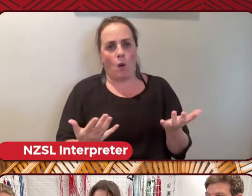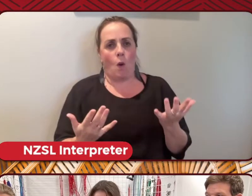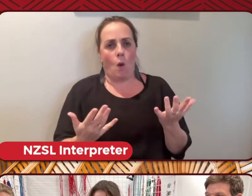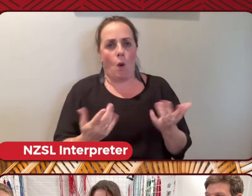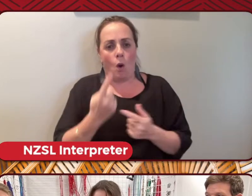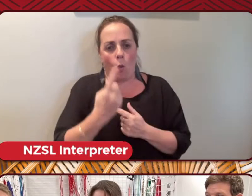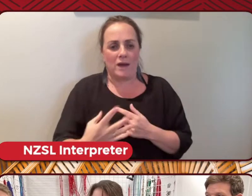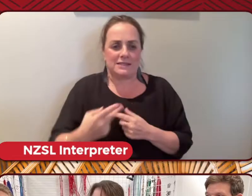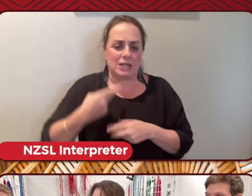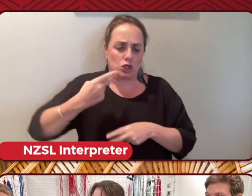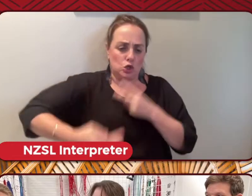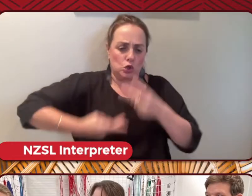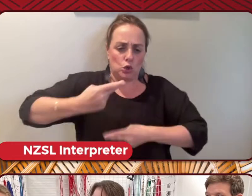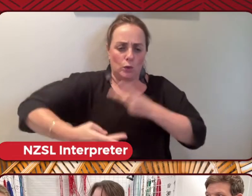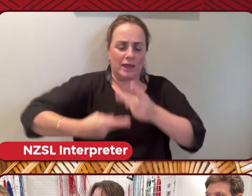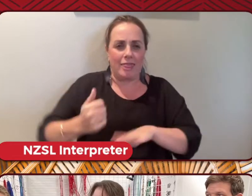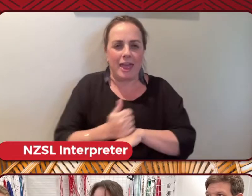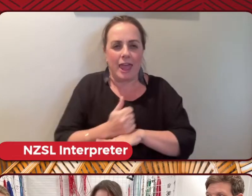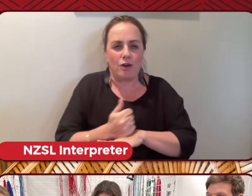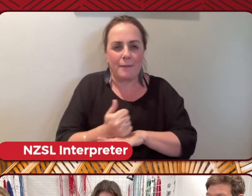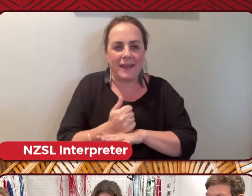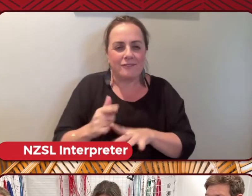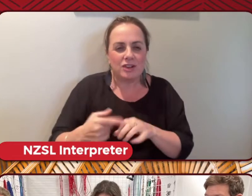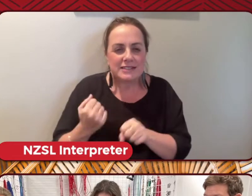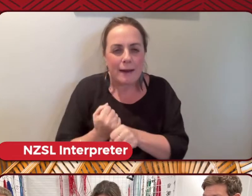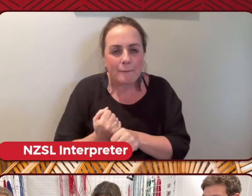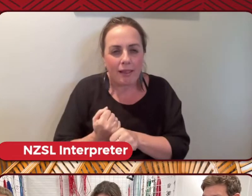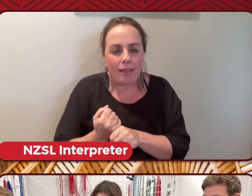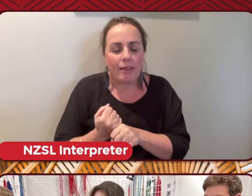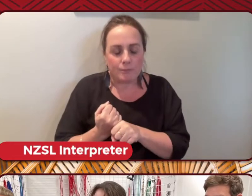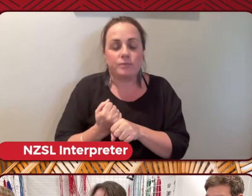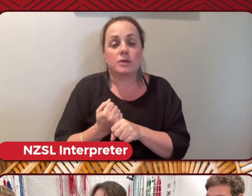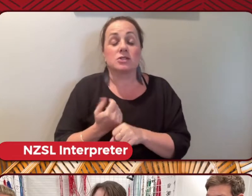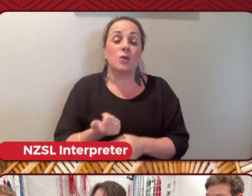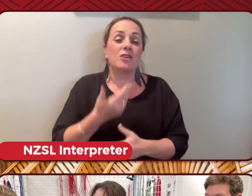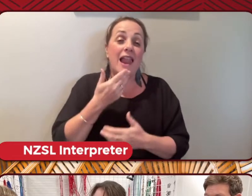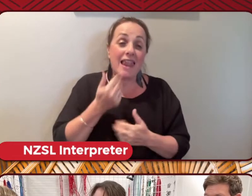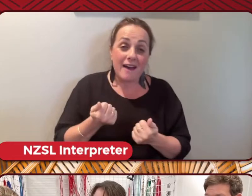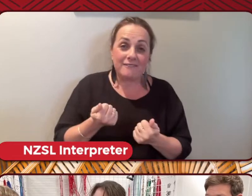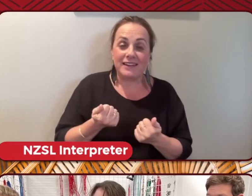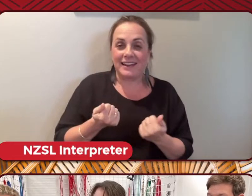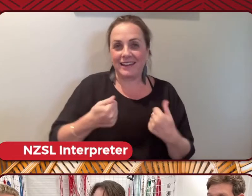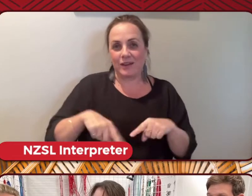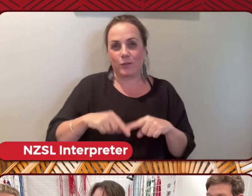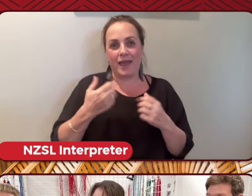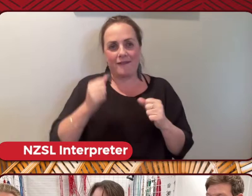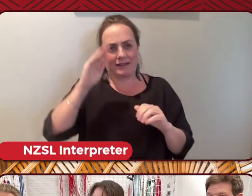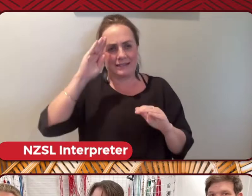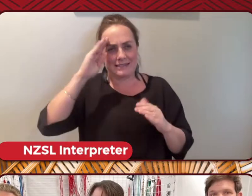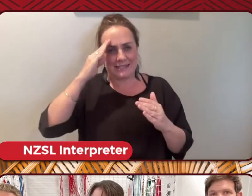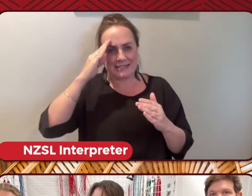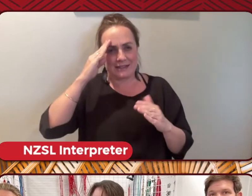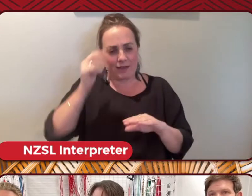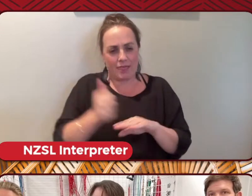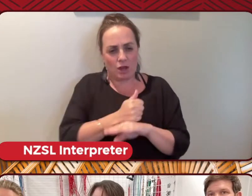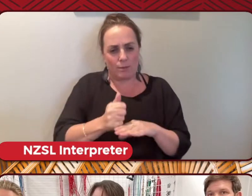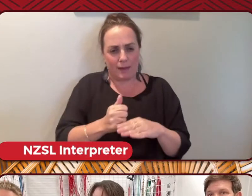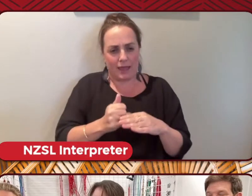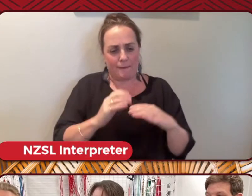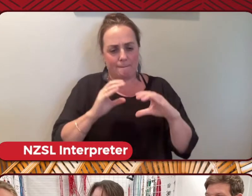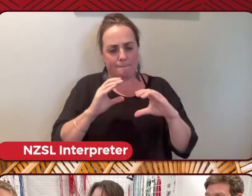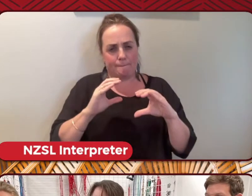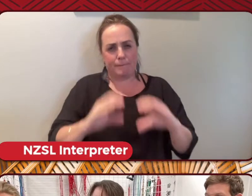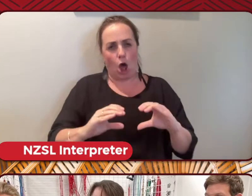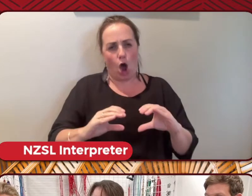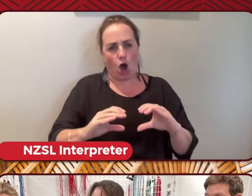once every 2 weeks of therapy and things like that. And it's lovely to have, you know, an intensive therapy block as an adjunct to